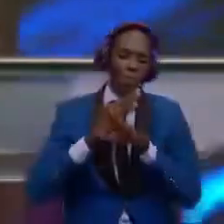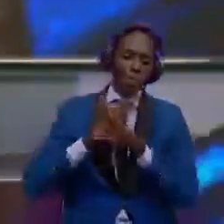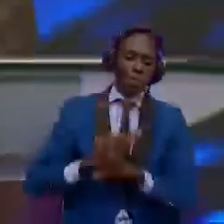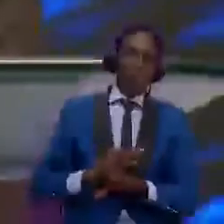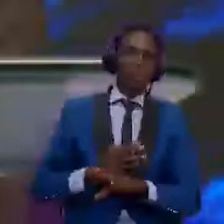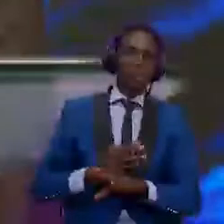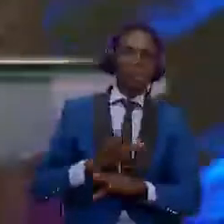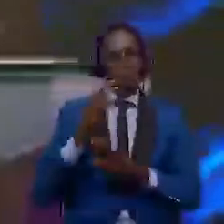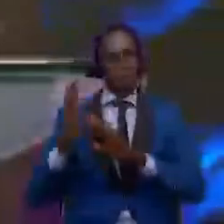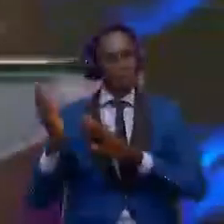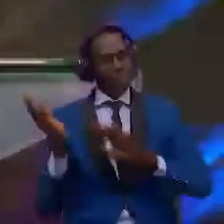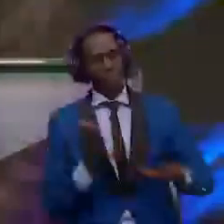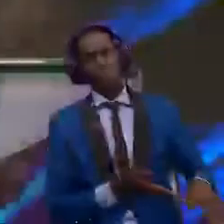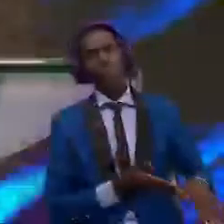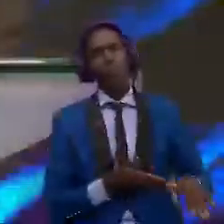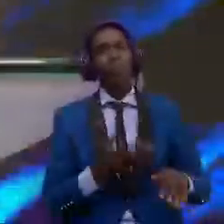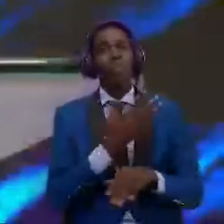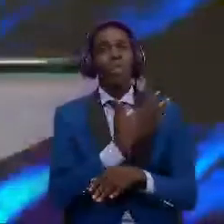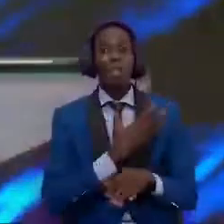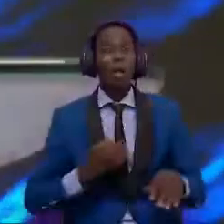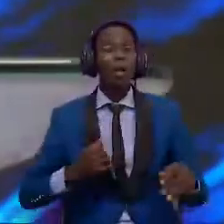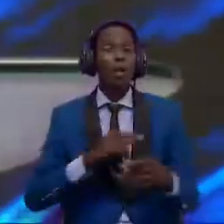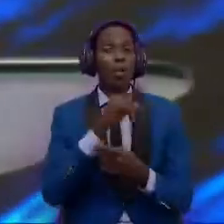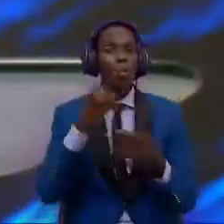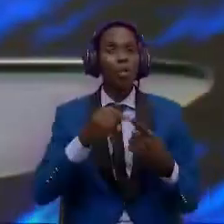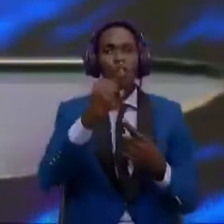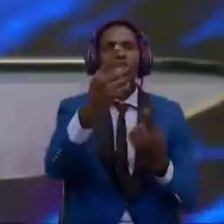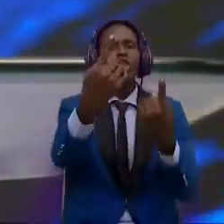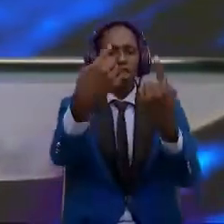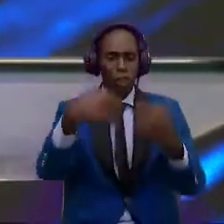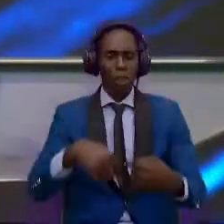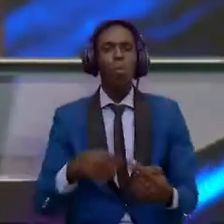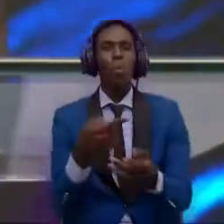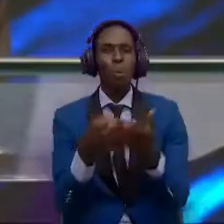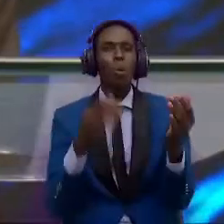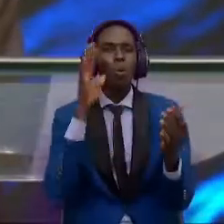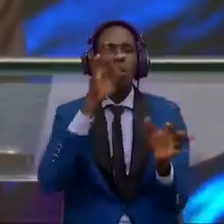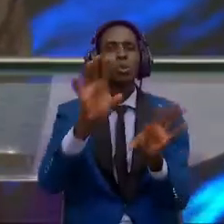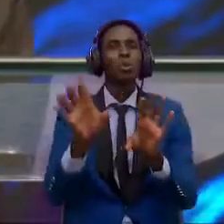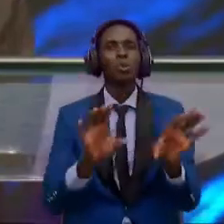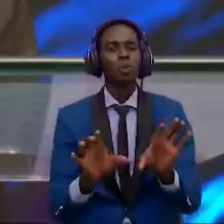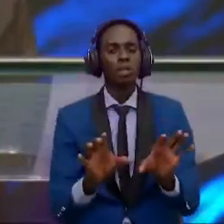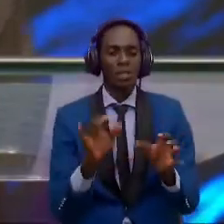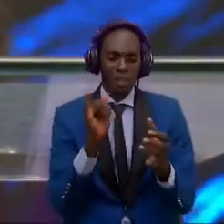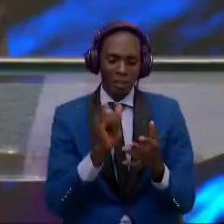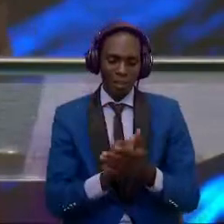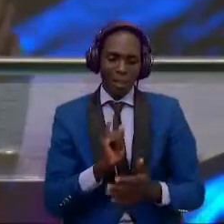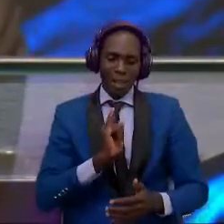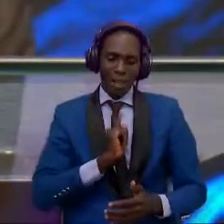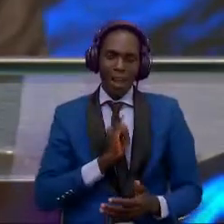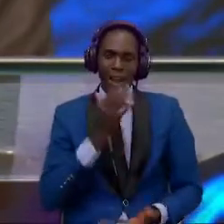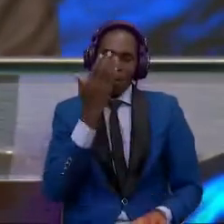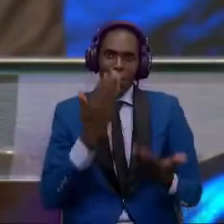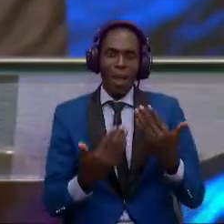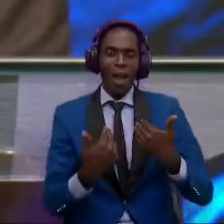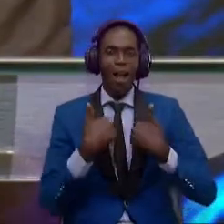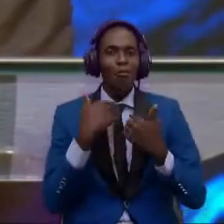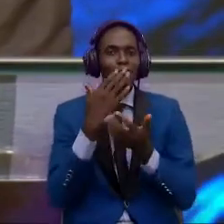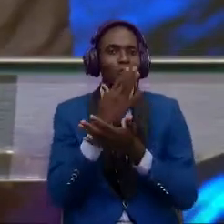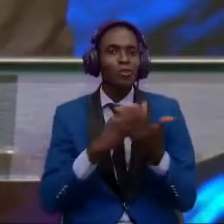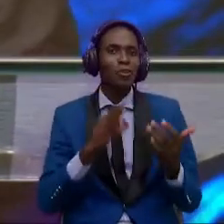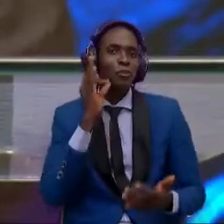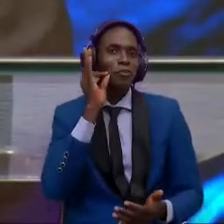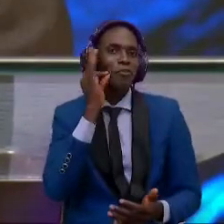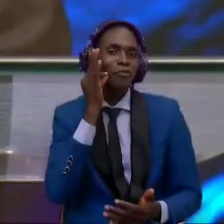led hitherto. And when you come, what are you coming to do? That I might have some fruit among you